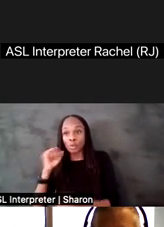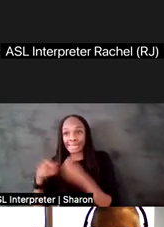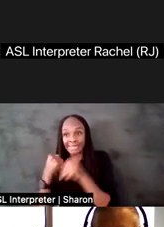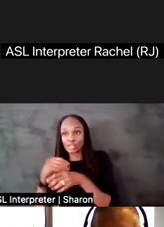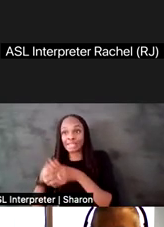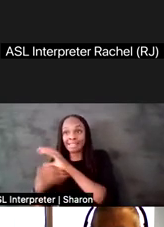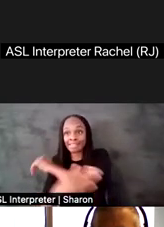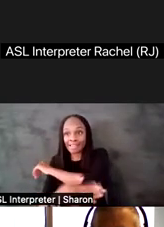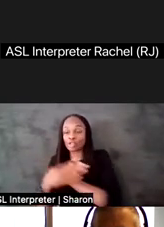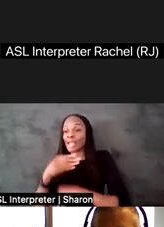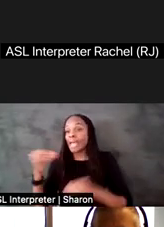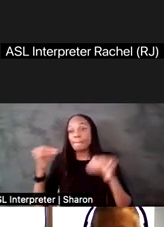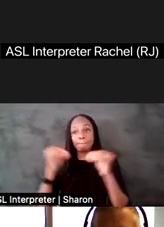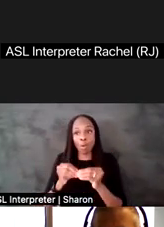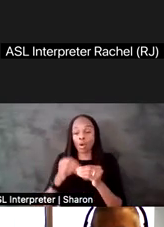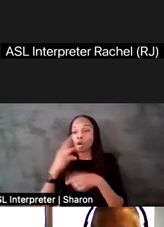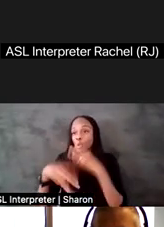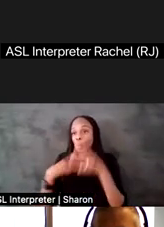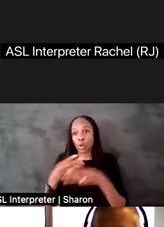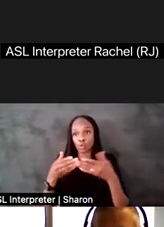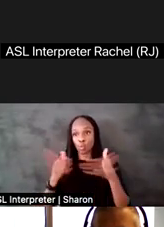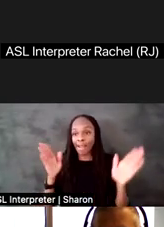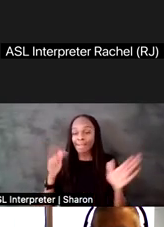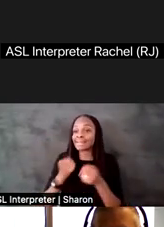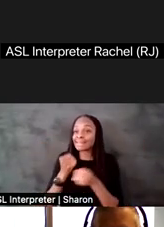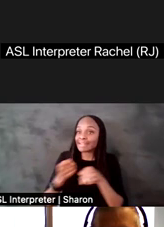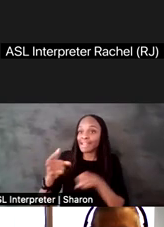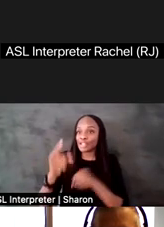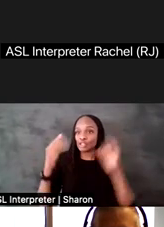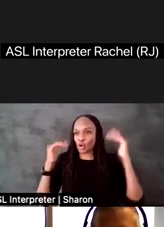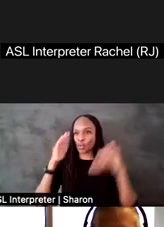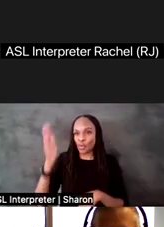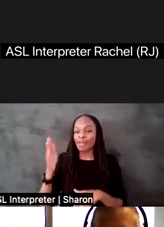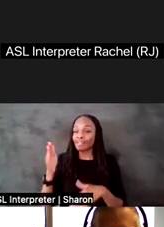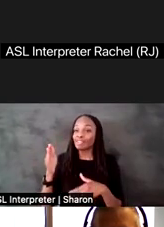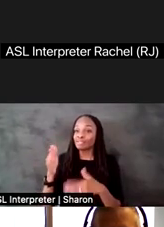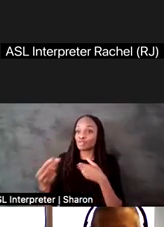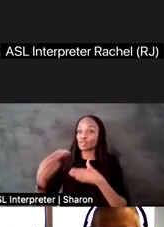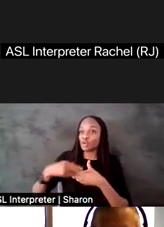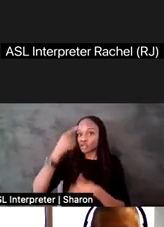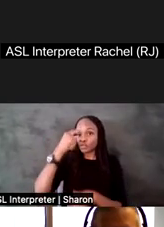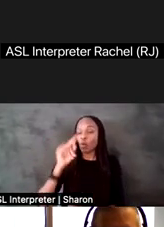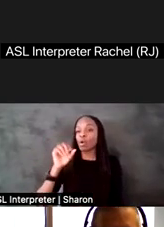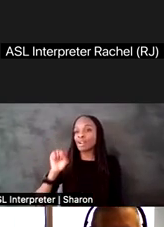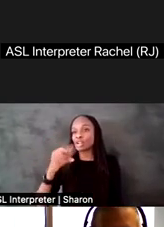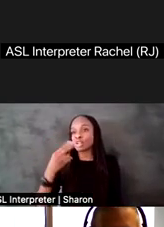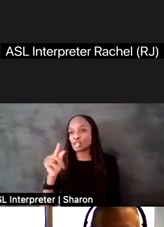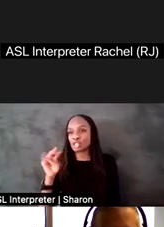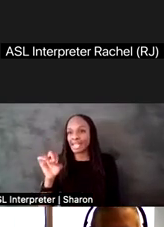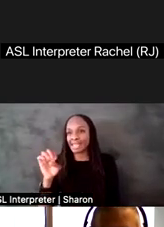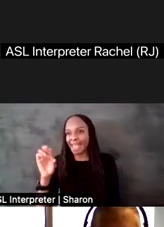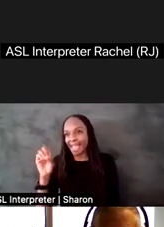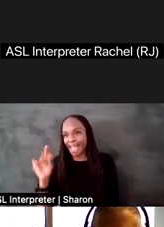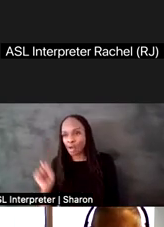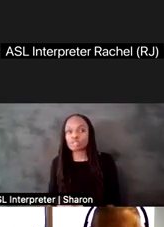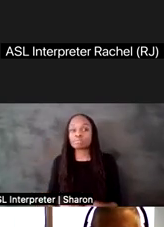more worldwide. And next year, we hope you'll join us again for Shakeout, and a really great time to practice. So, in addition